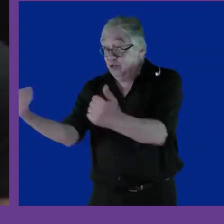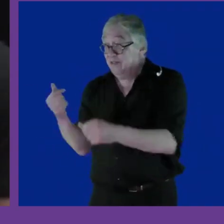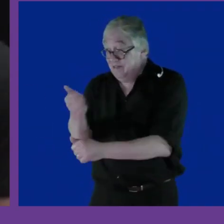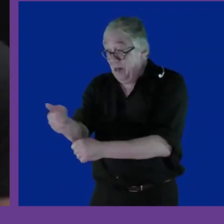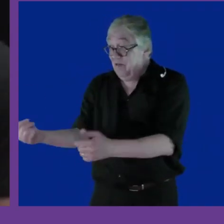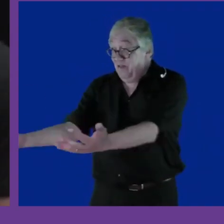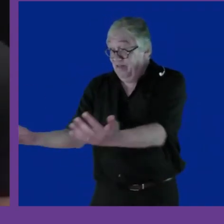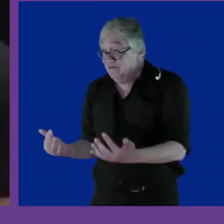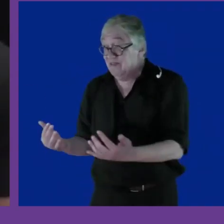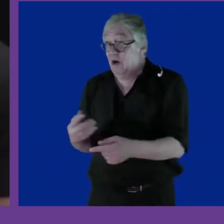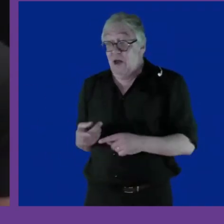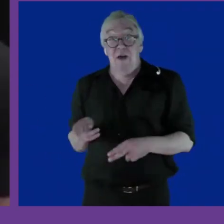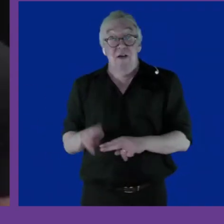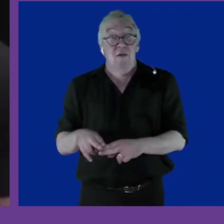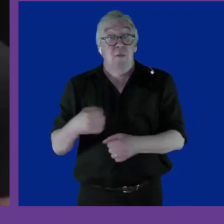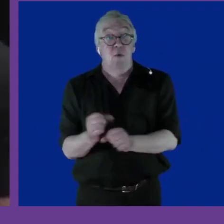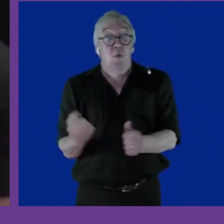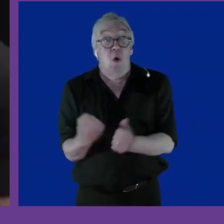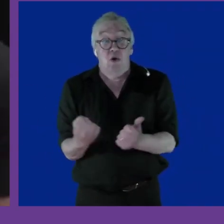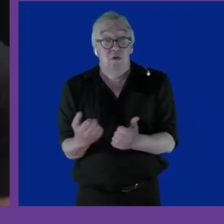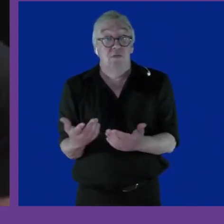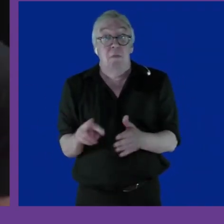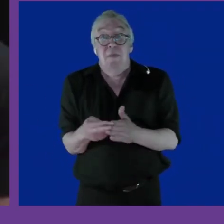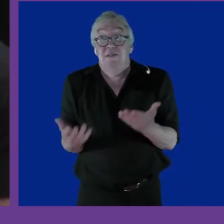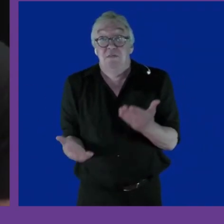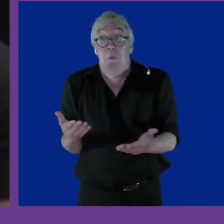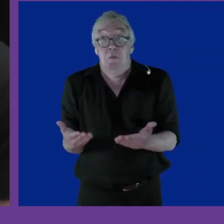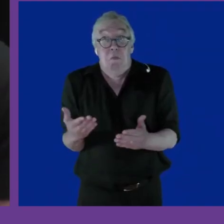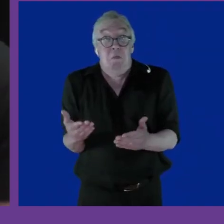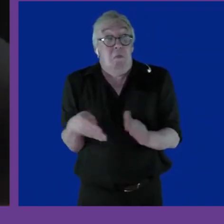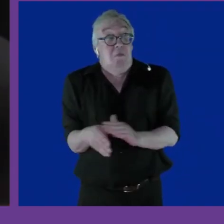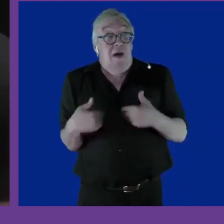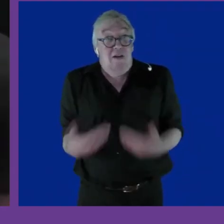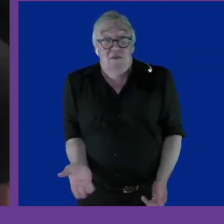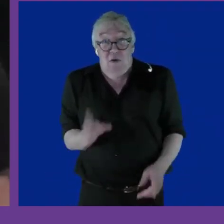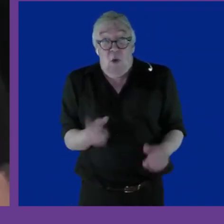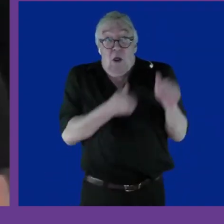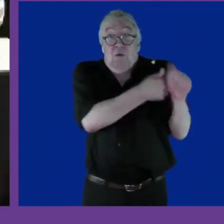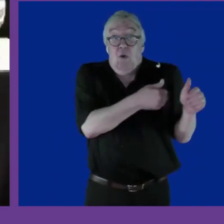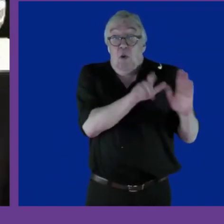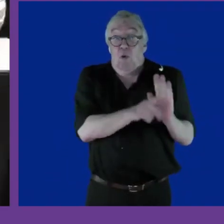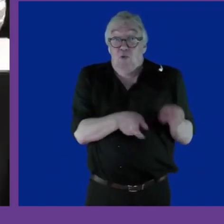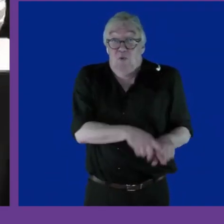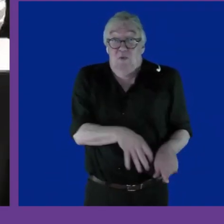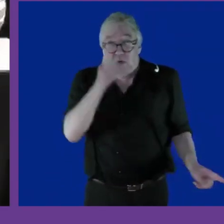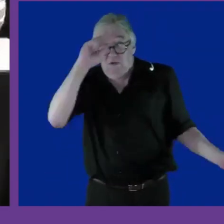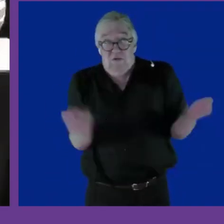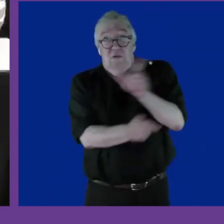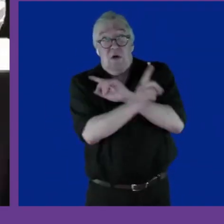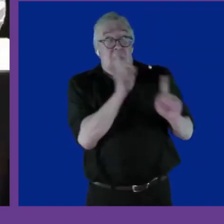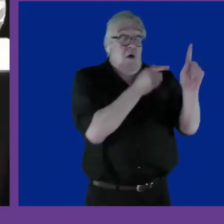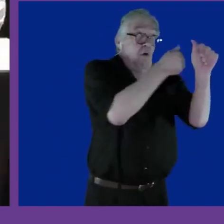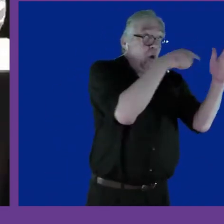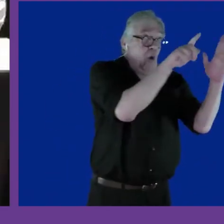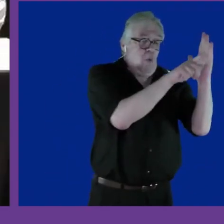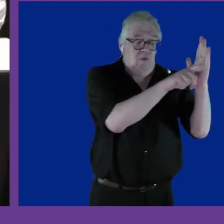and when your product works, then it's probably accessible by the law as well. Maybe Jakob, you want to come in on this aspect